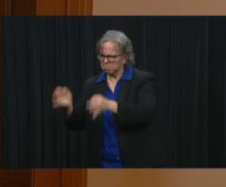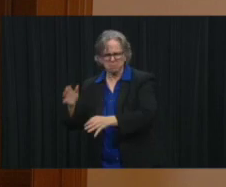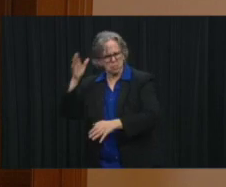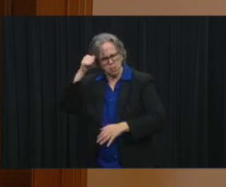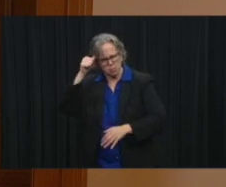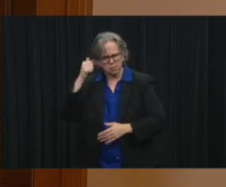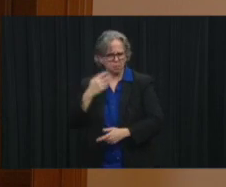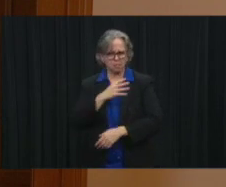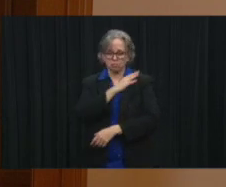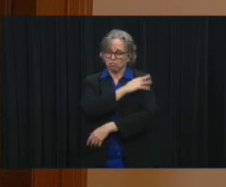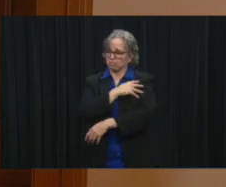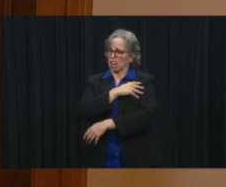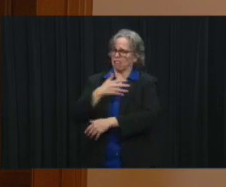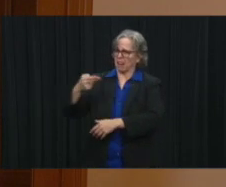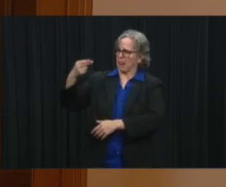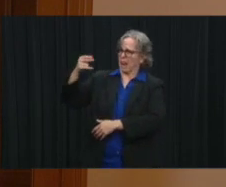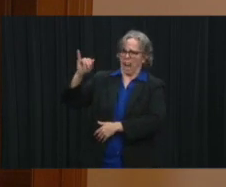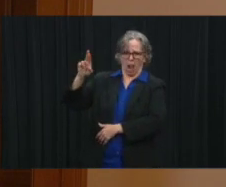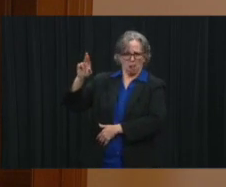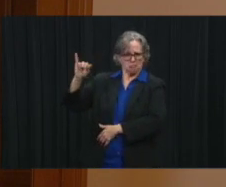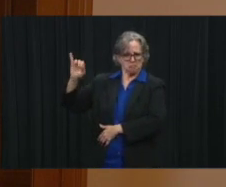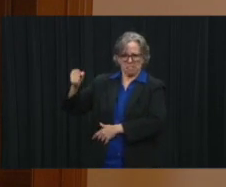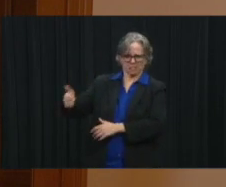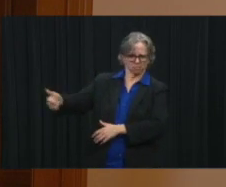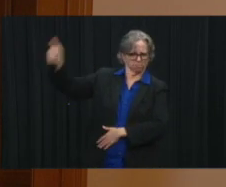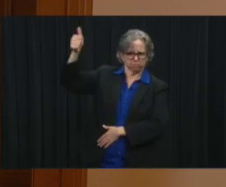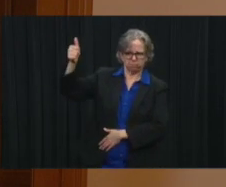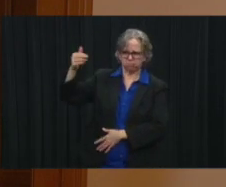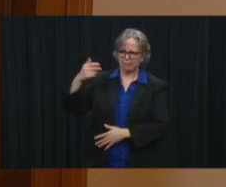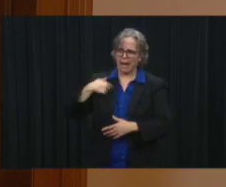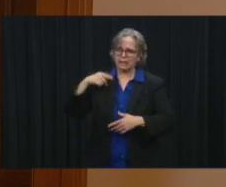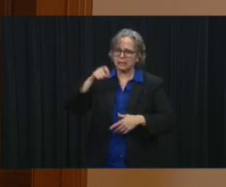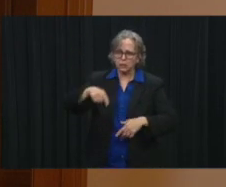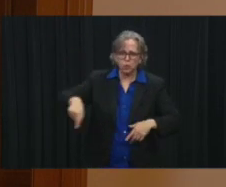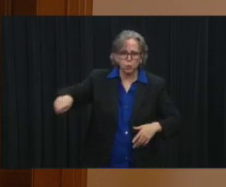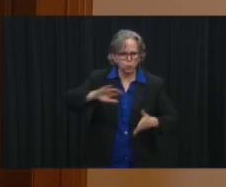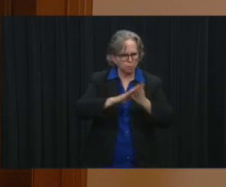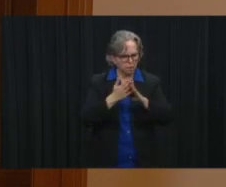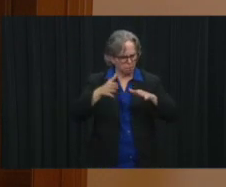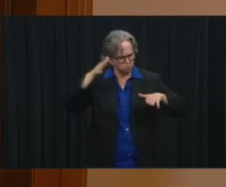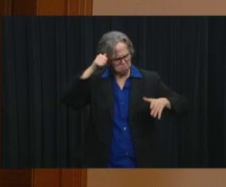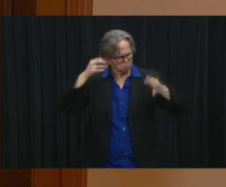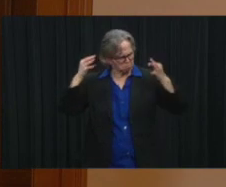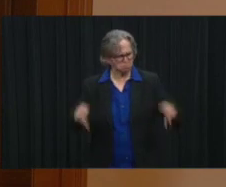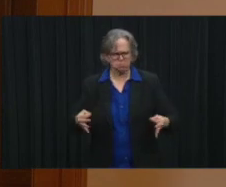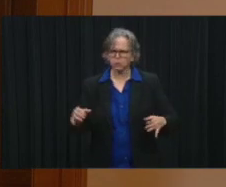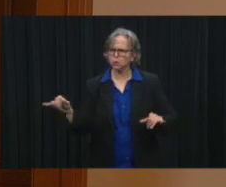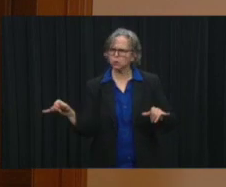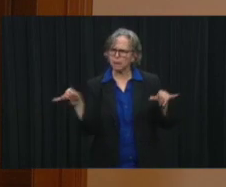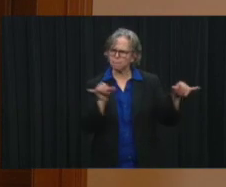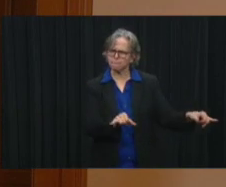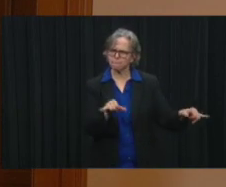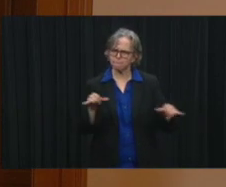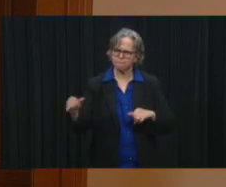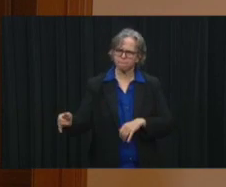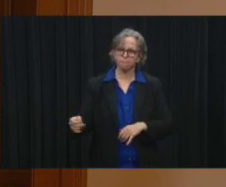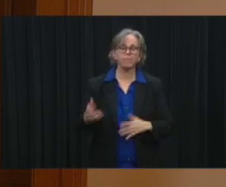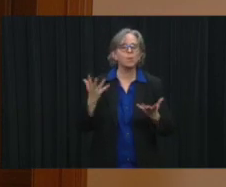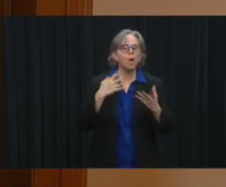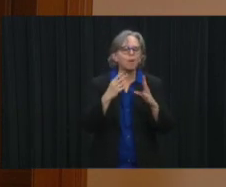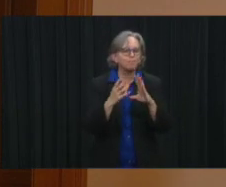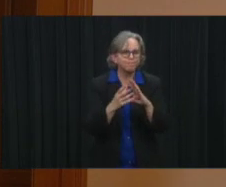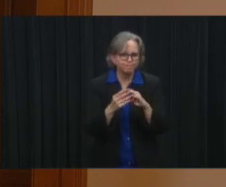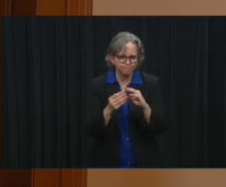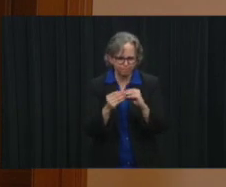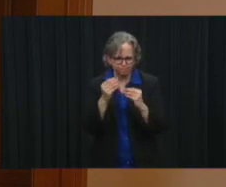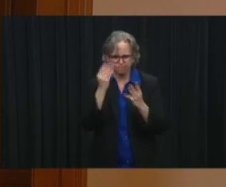to be determined. I want to share one high spot that has touched me lately. My husband shared with me,